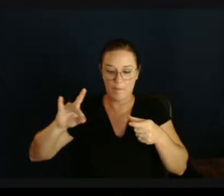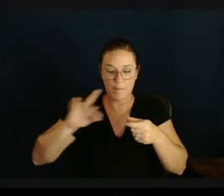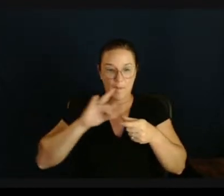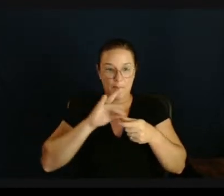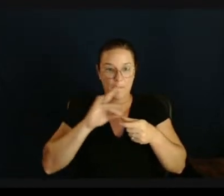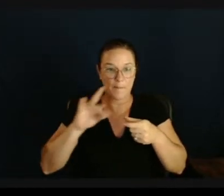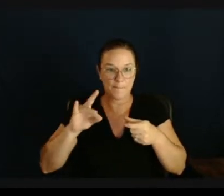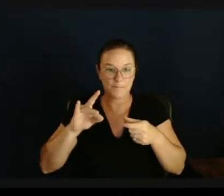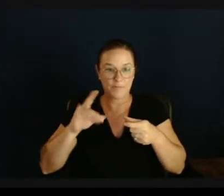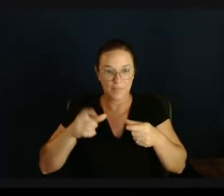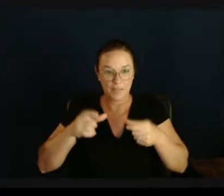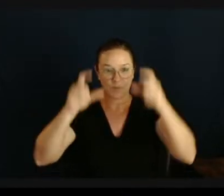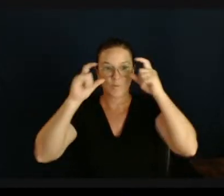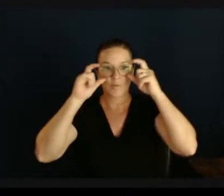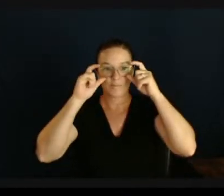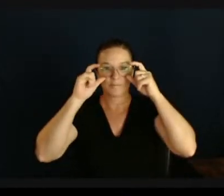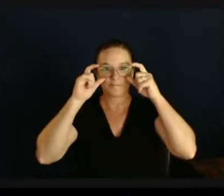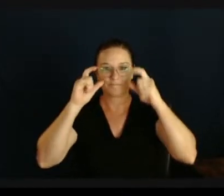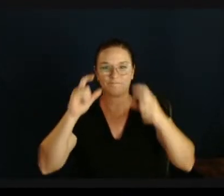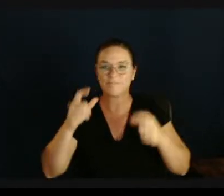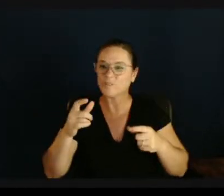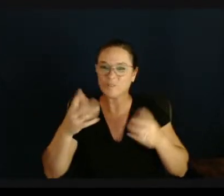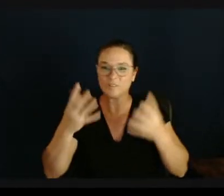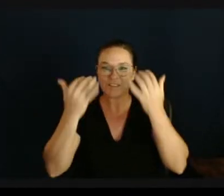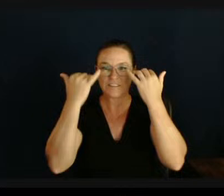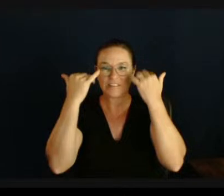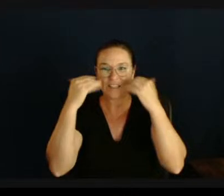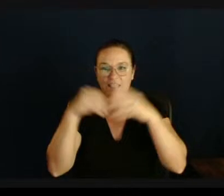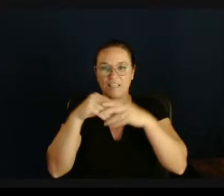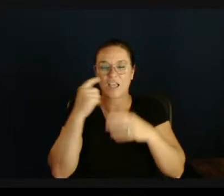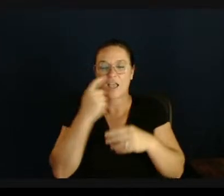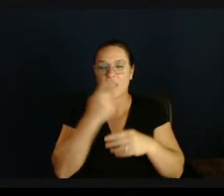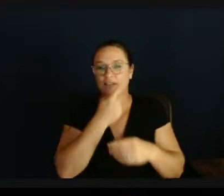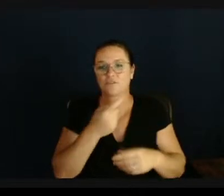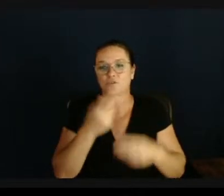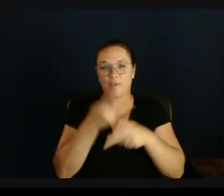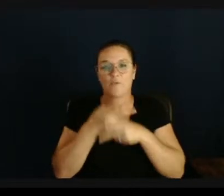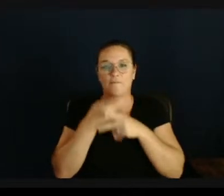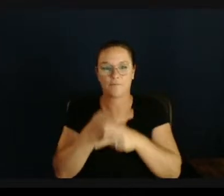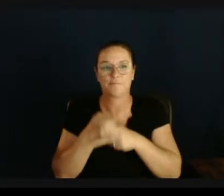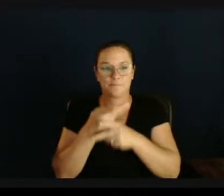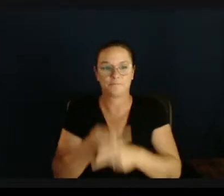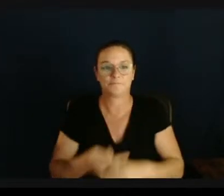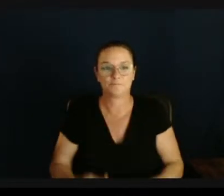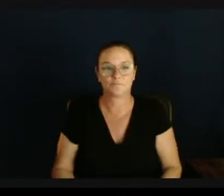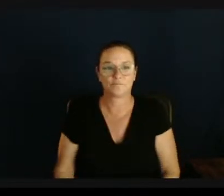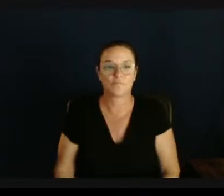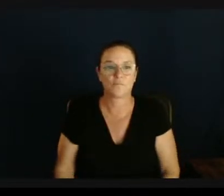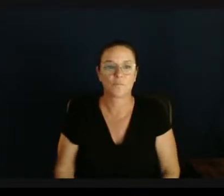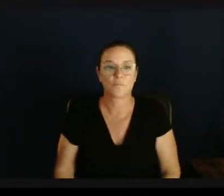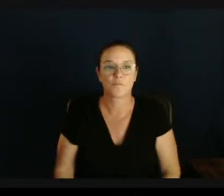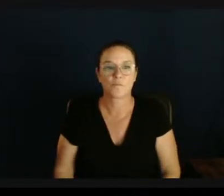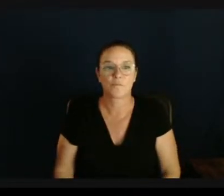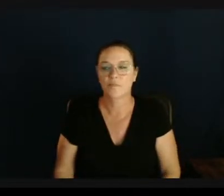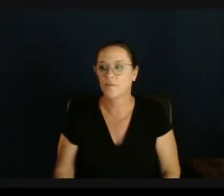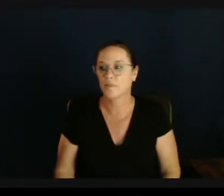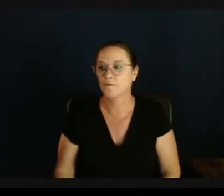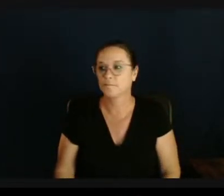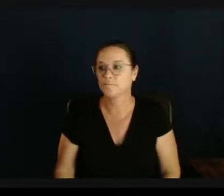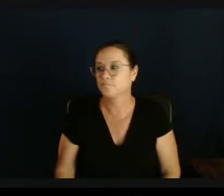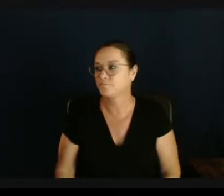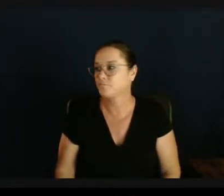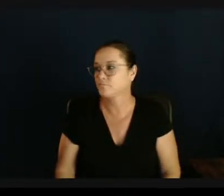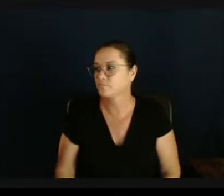you put them back on, that's not going to be good. Yeah. So, and it doesn't stop falling, or sometimes it kind of comes in turbulently.